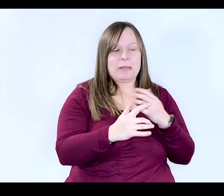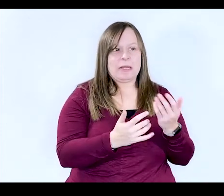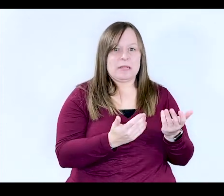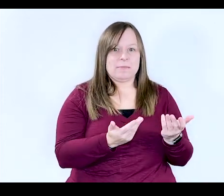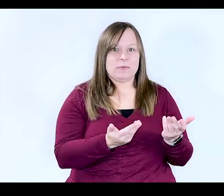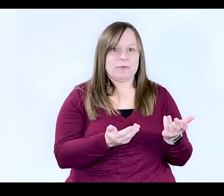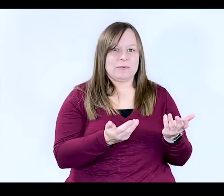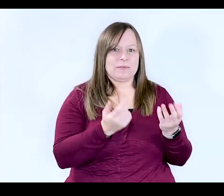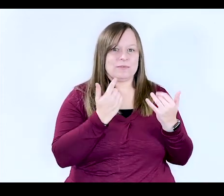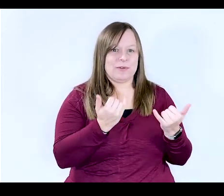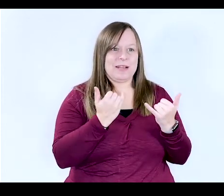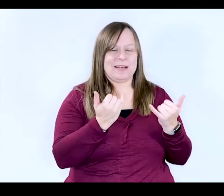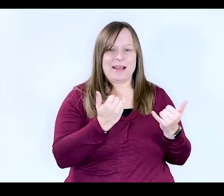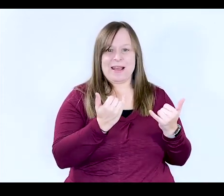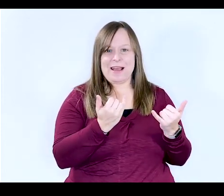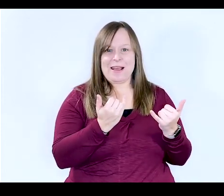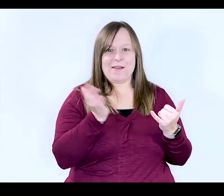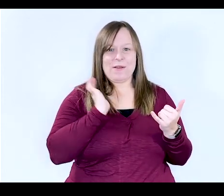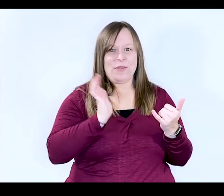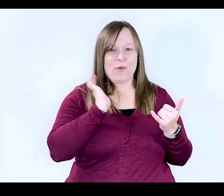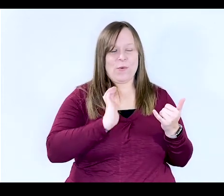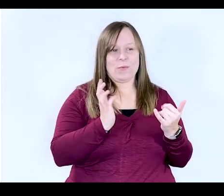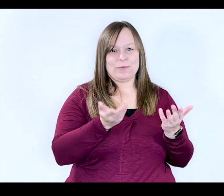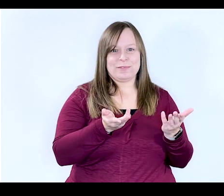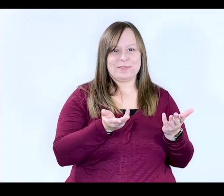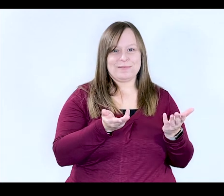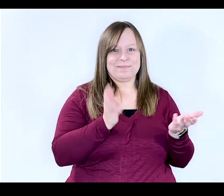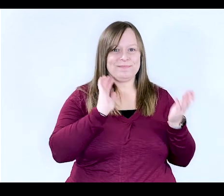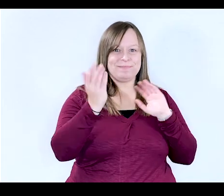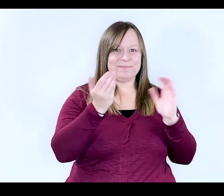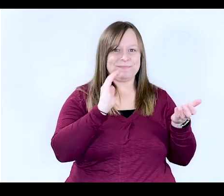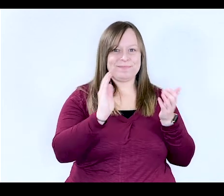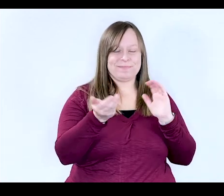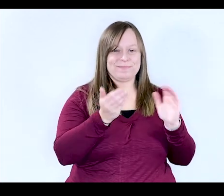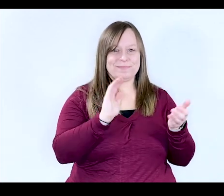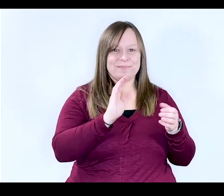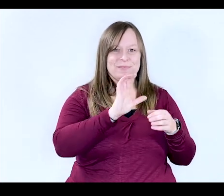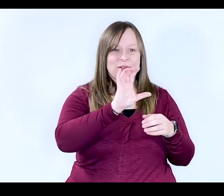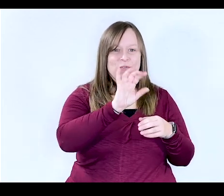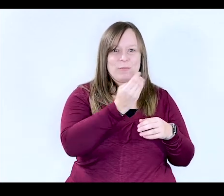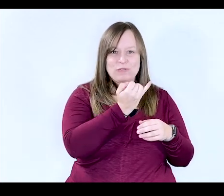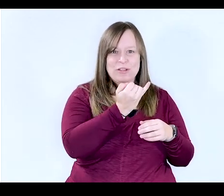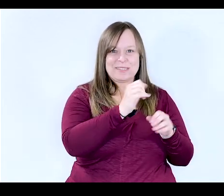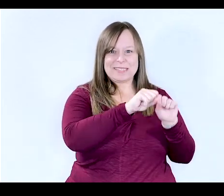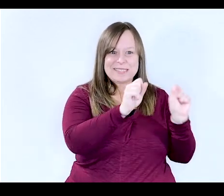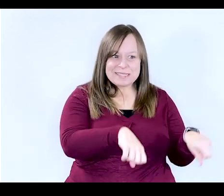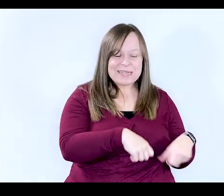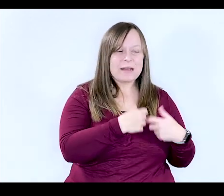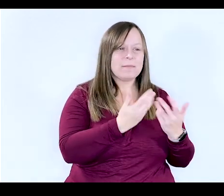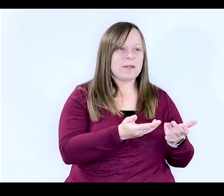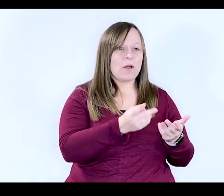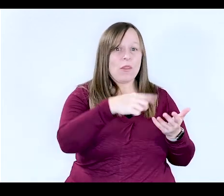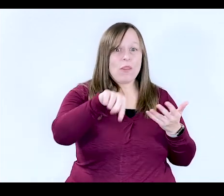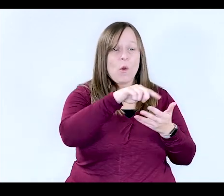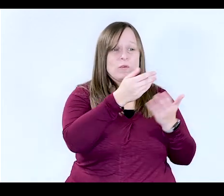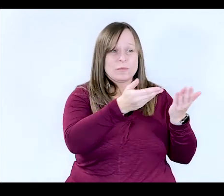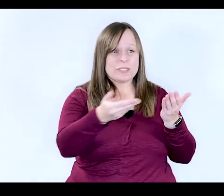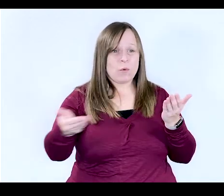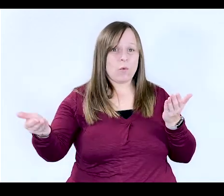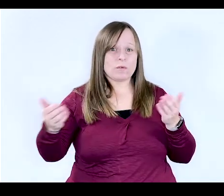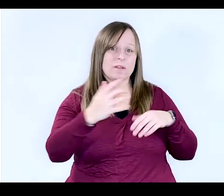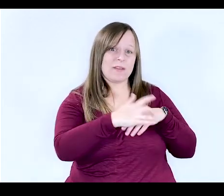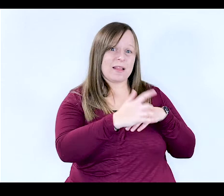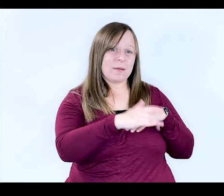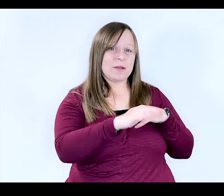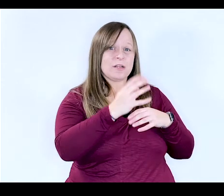not as readily available as those in the criminal response and criminal justice systems, those